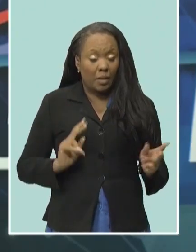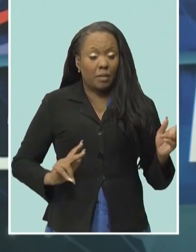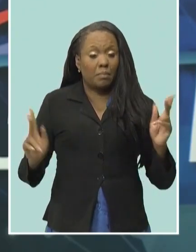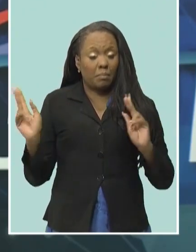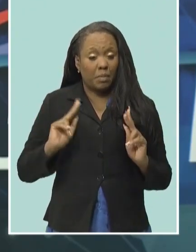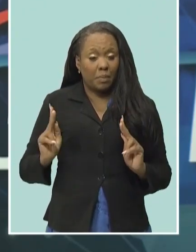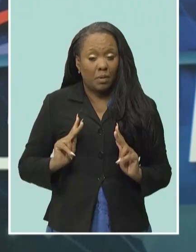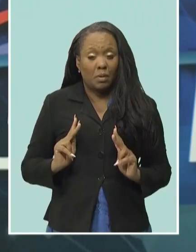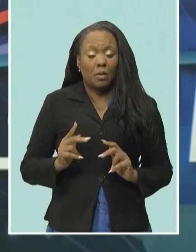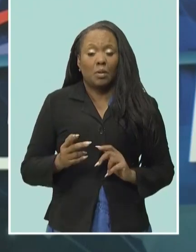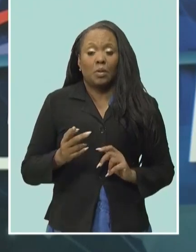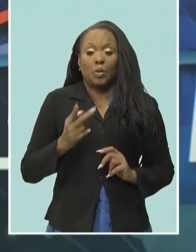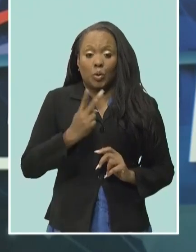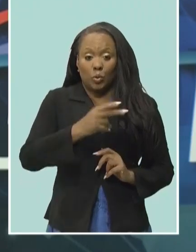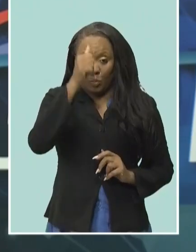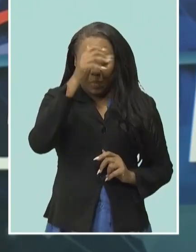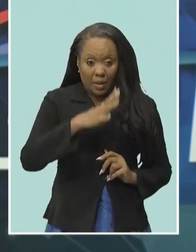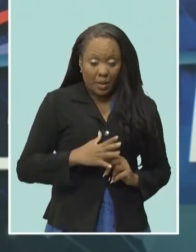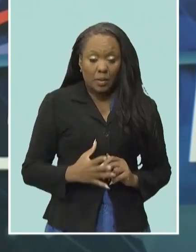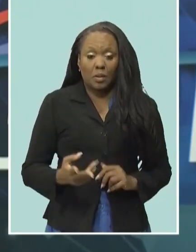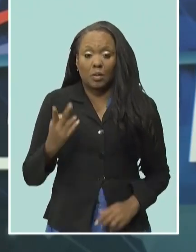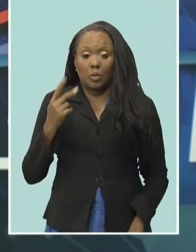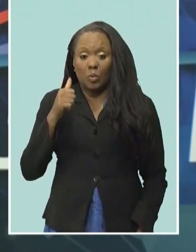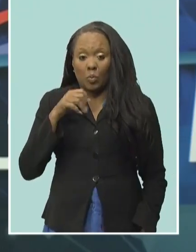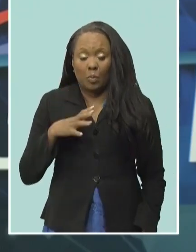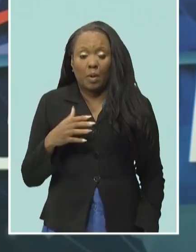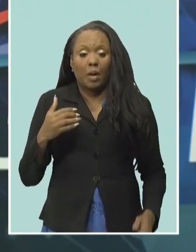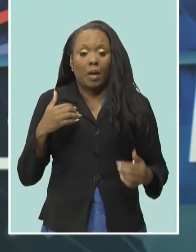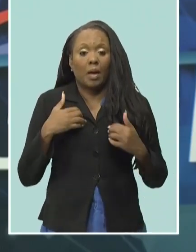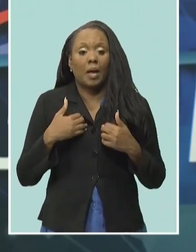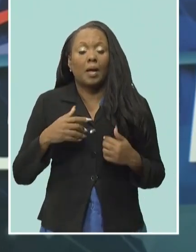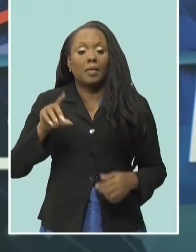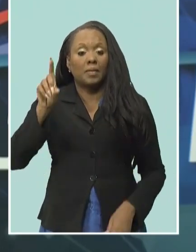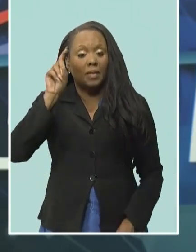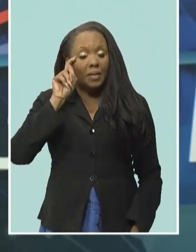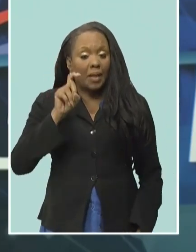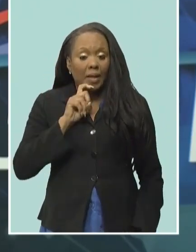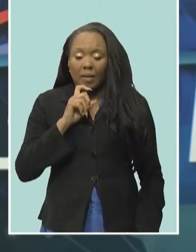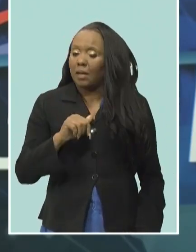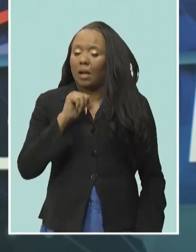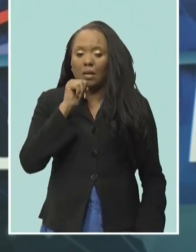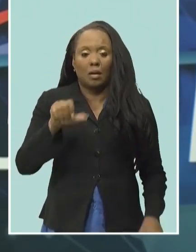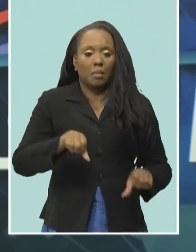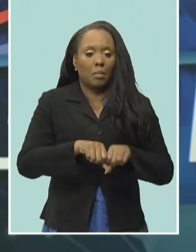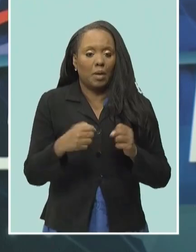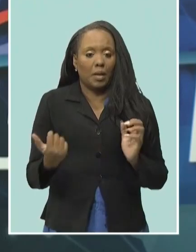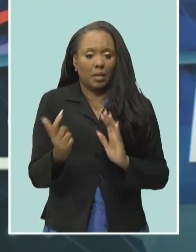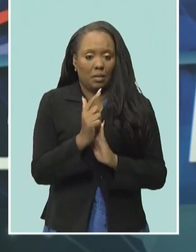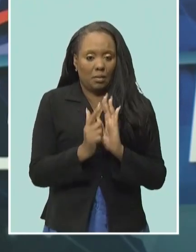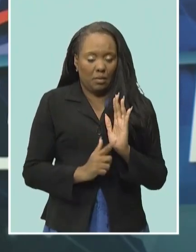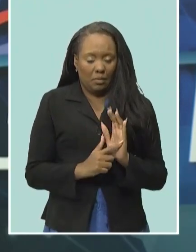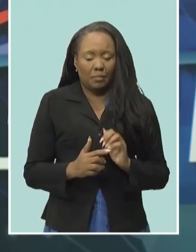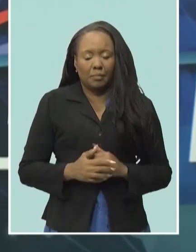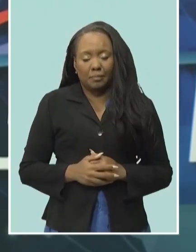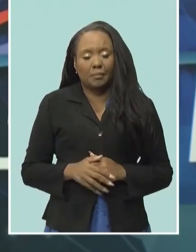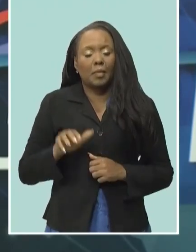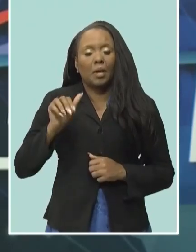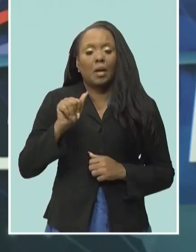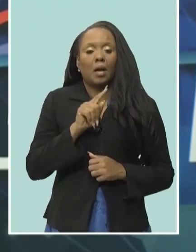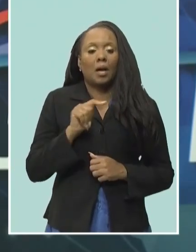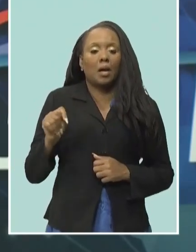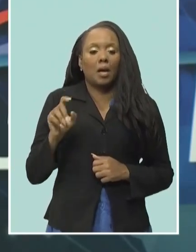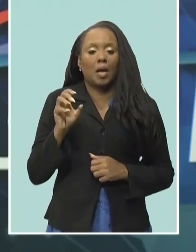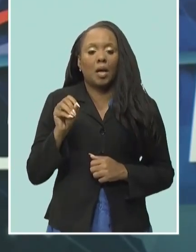the Sexual Offences Act. Attorney General Dale Marshall tells CBC News he's aware of the decision given yesterday by